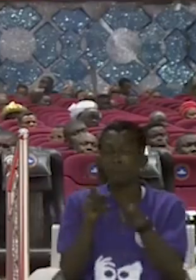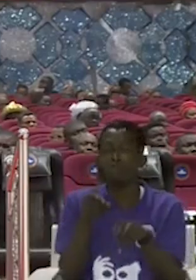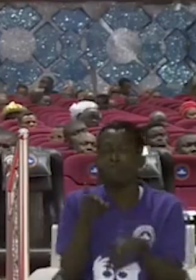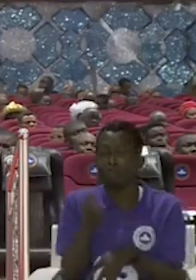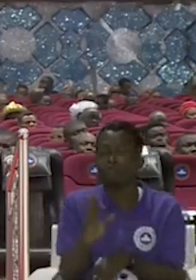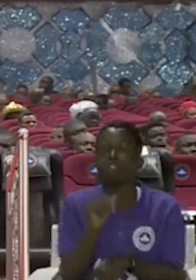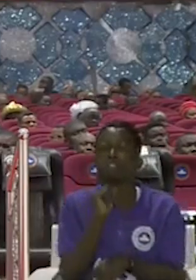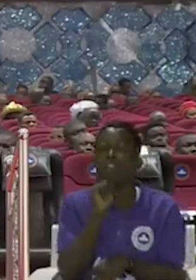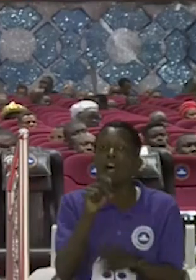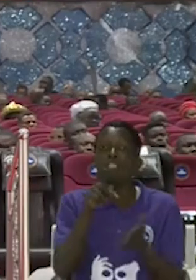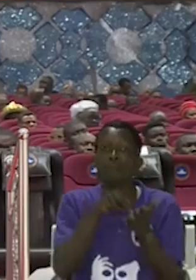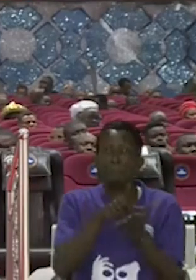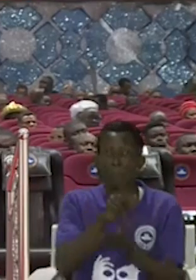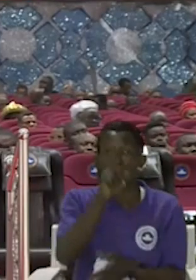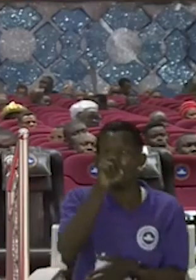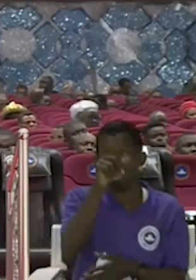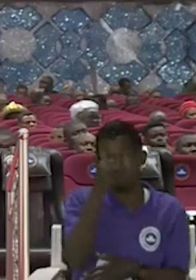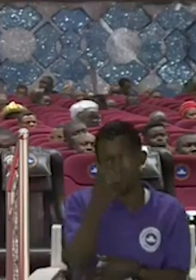tithes.